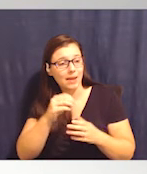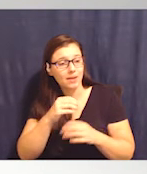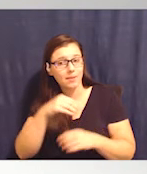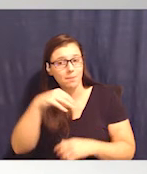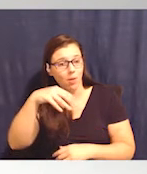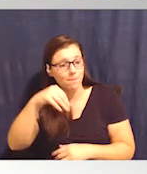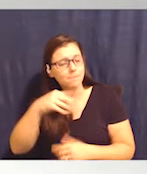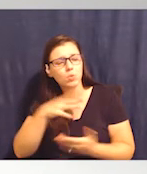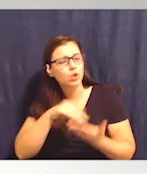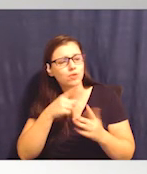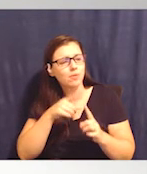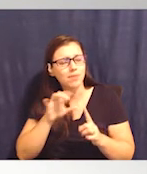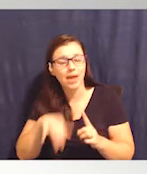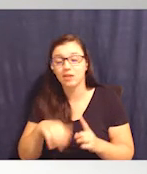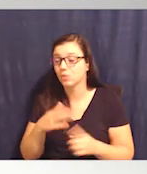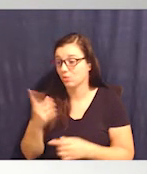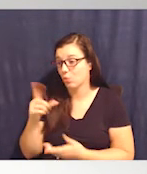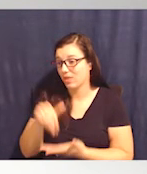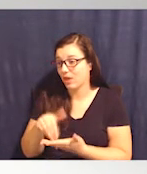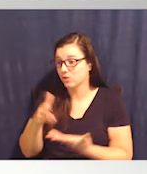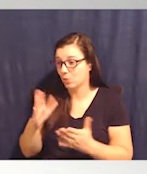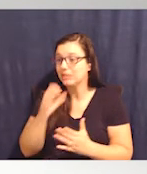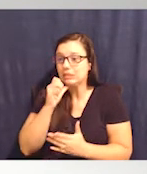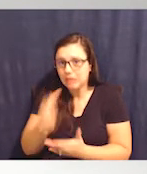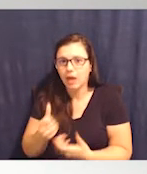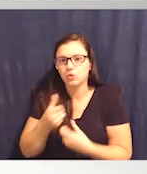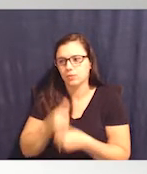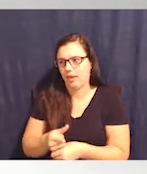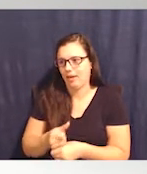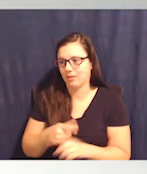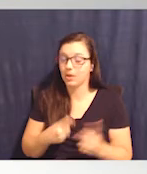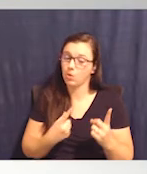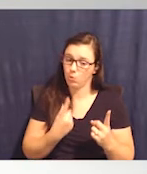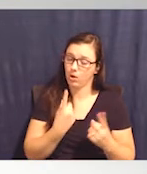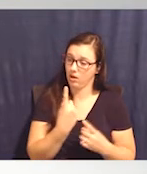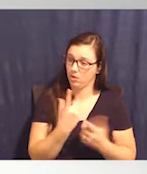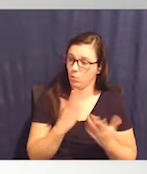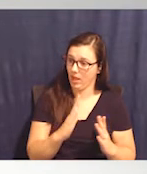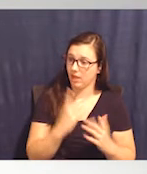1,000 ways not to make a light bulb, but I learned one way to make it work.